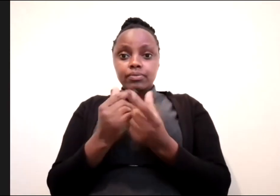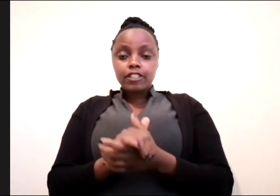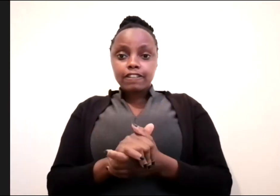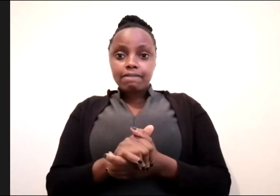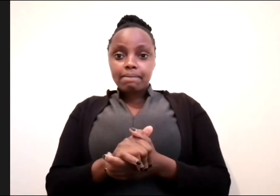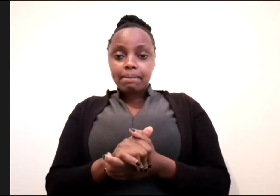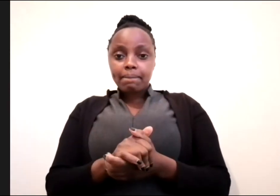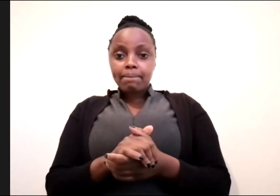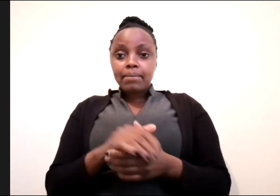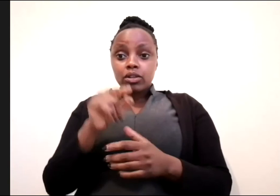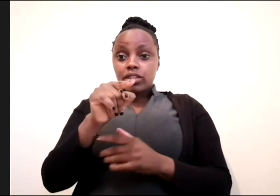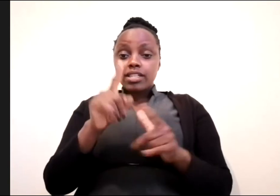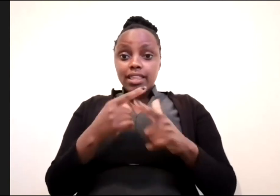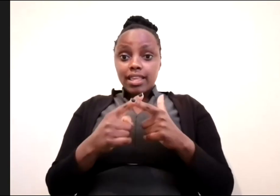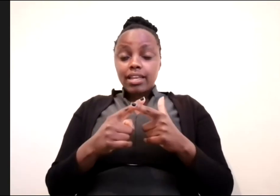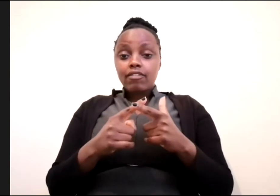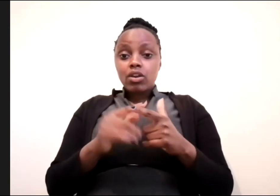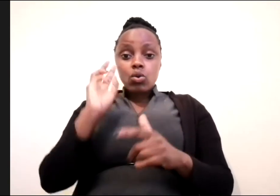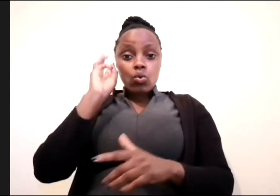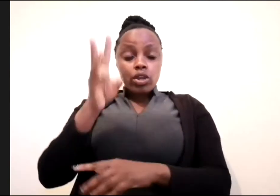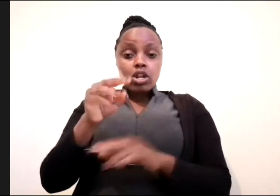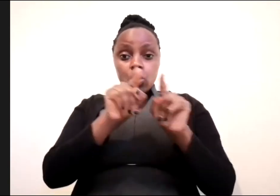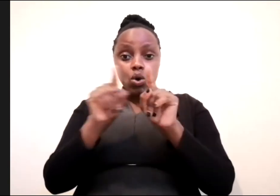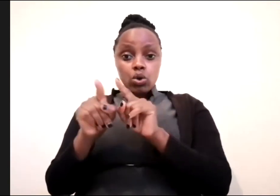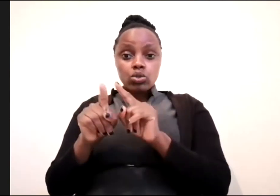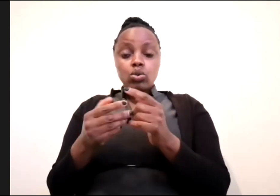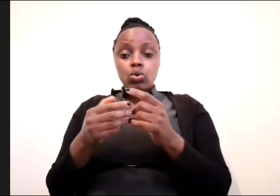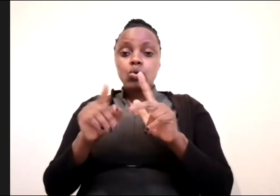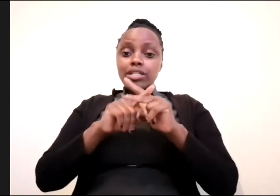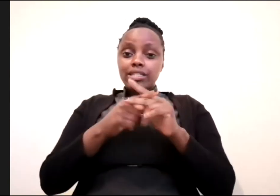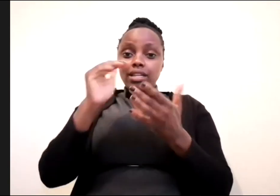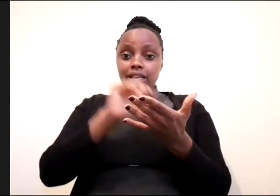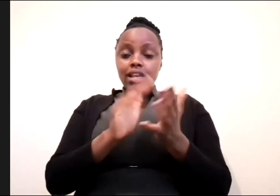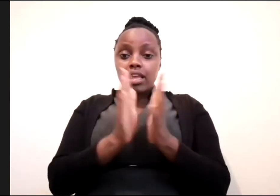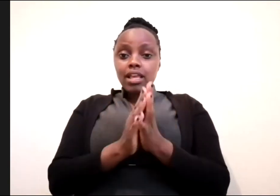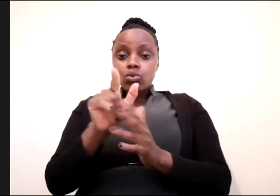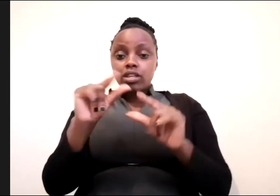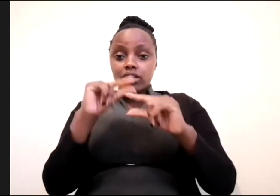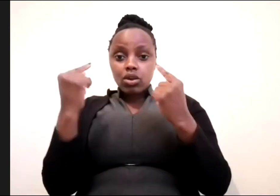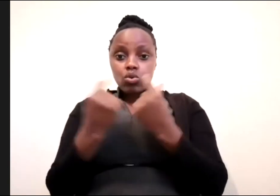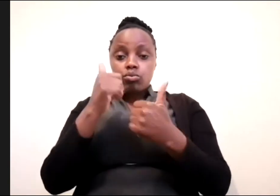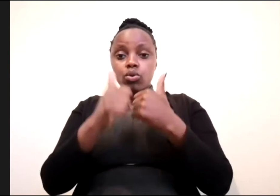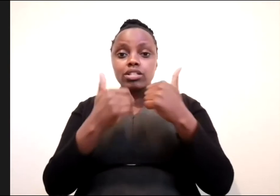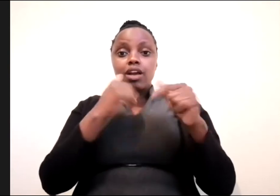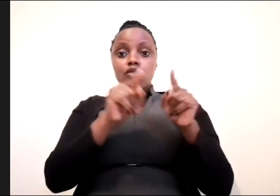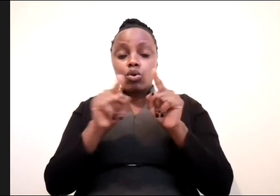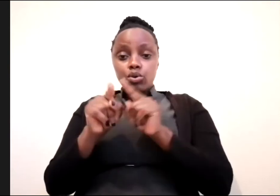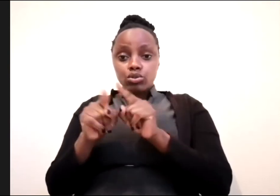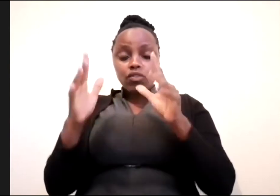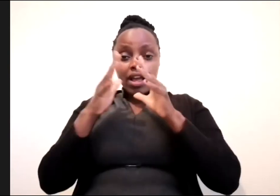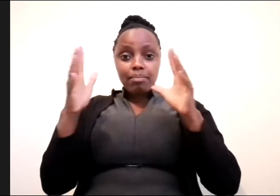to this. And I will also recommend to the existing group, which has also a huge number